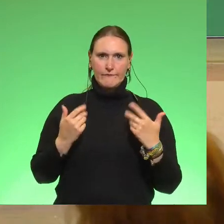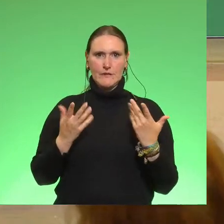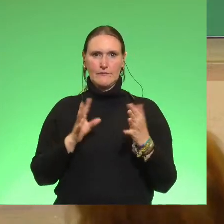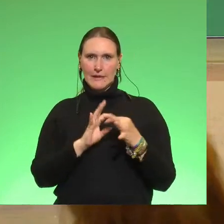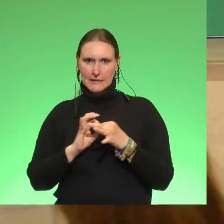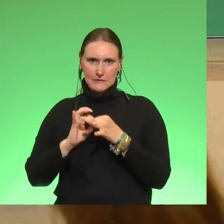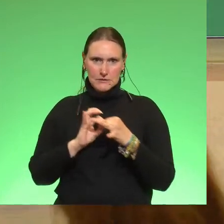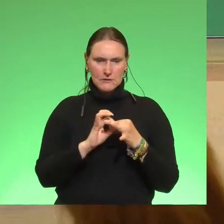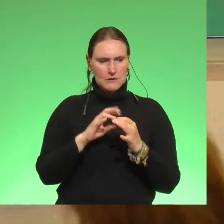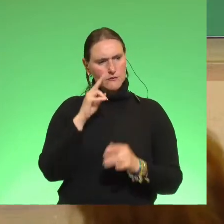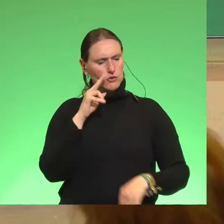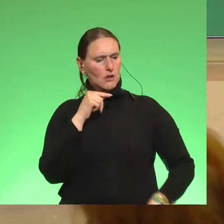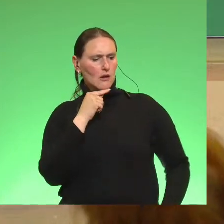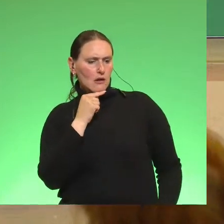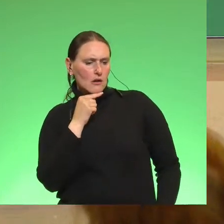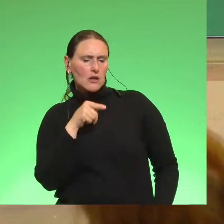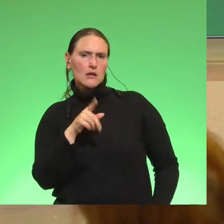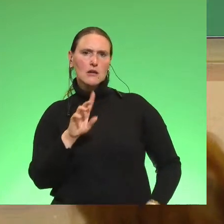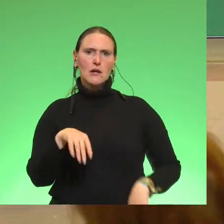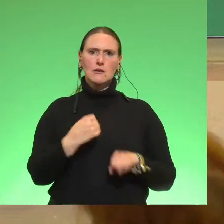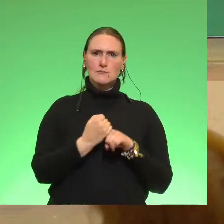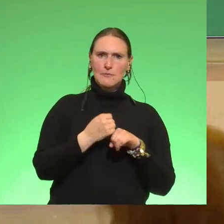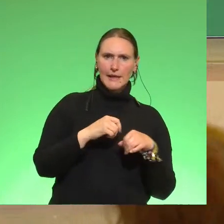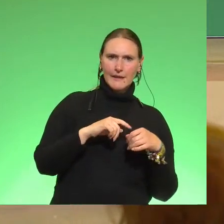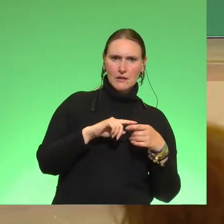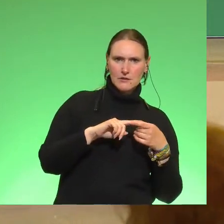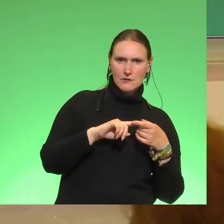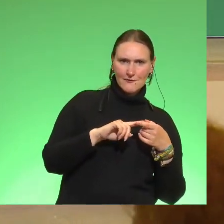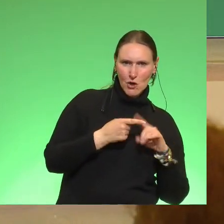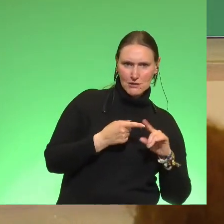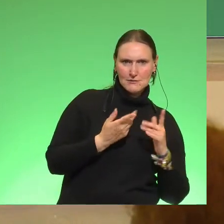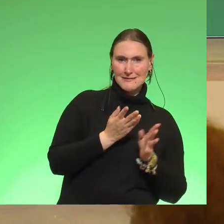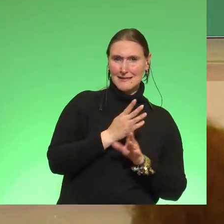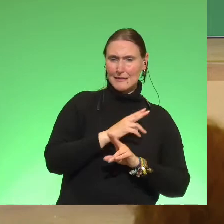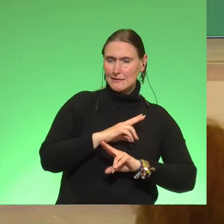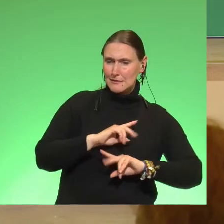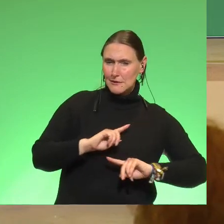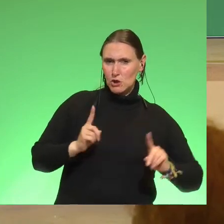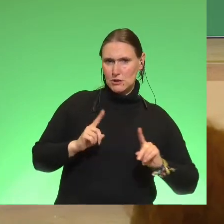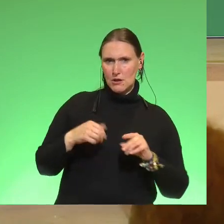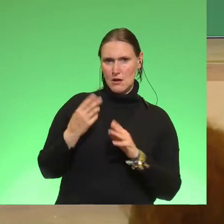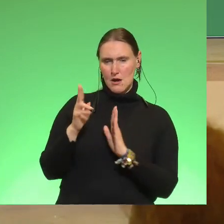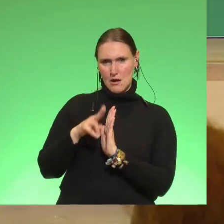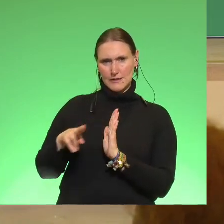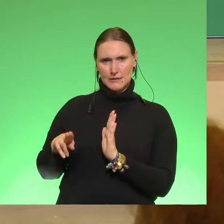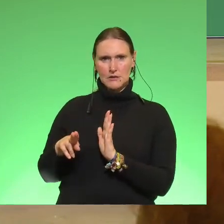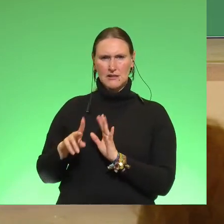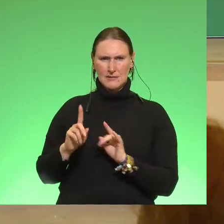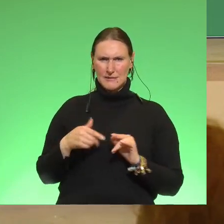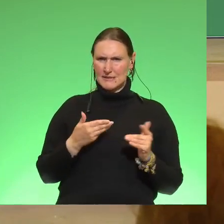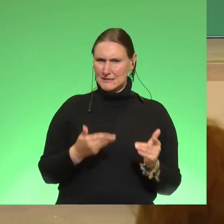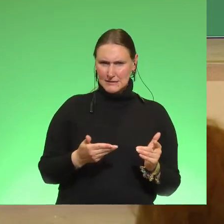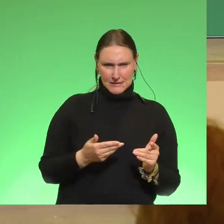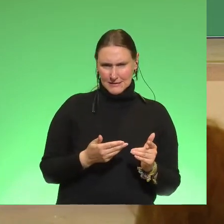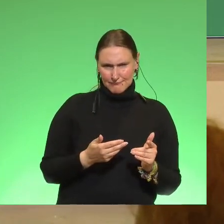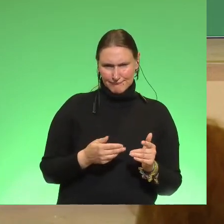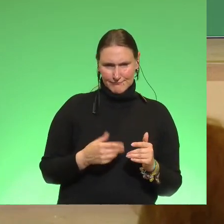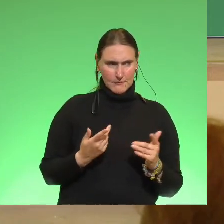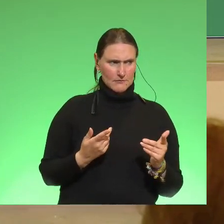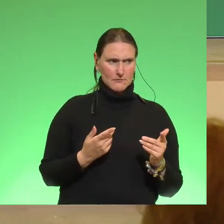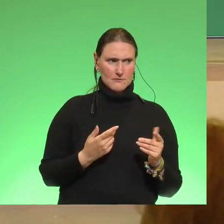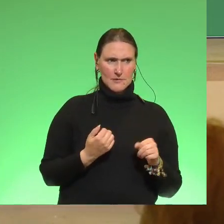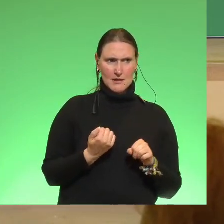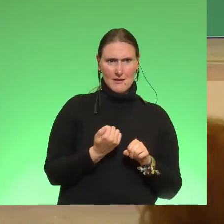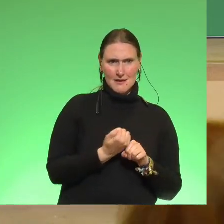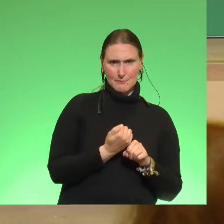is you can interpret it in, is not necessarily make friends and don't make art. Make friends and make not